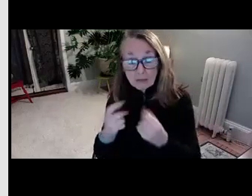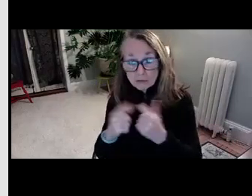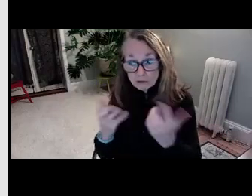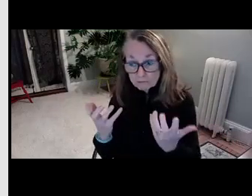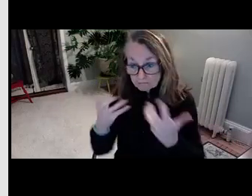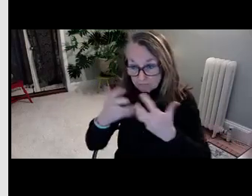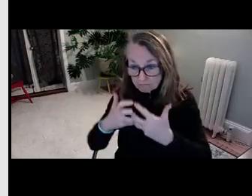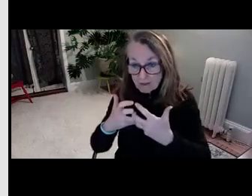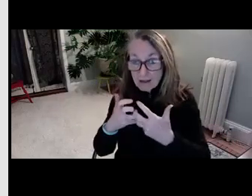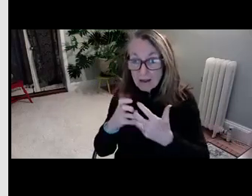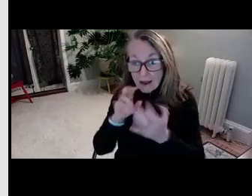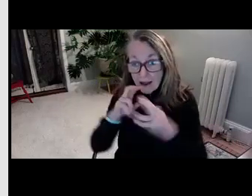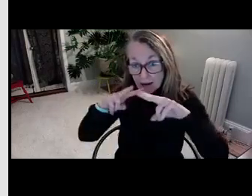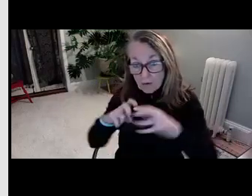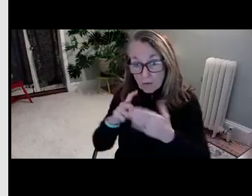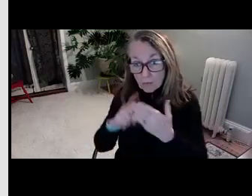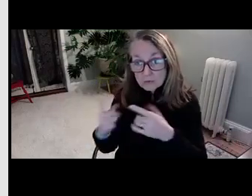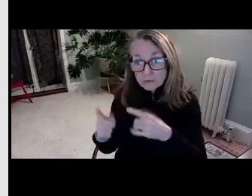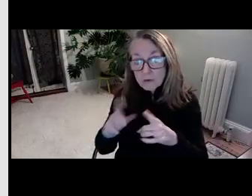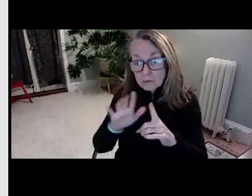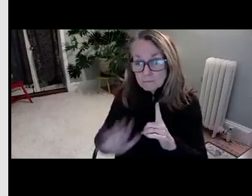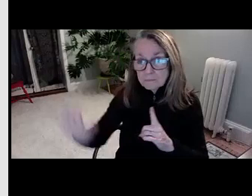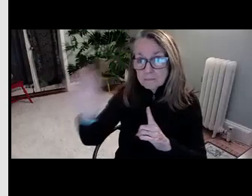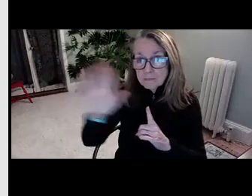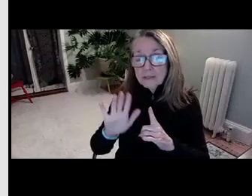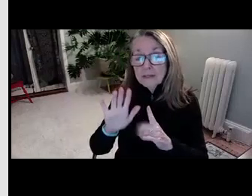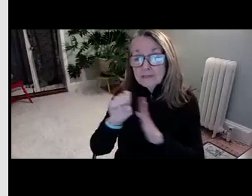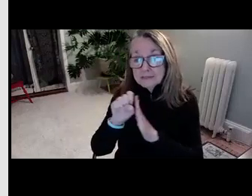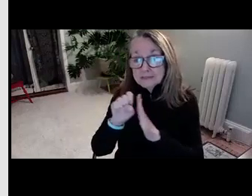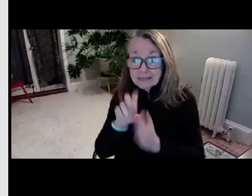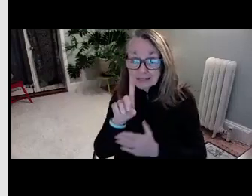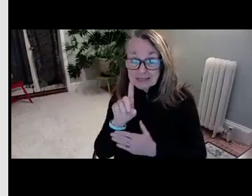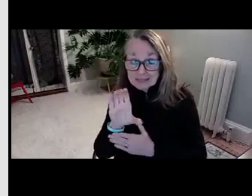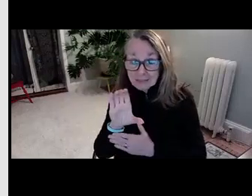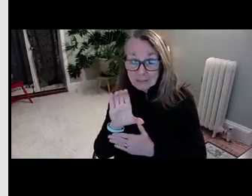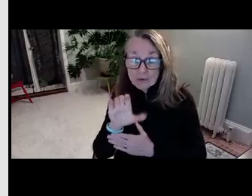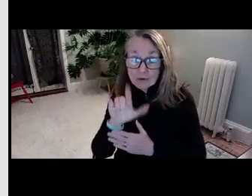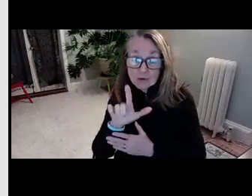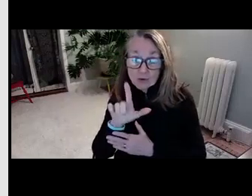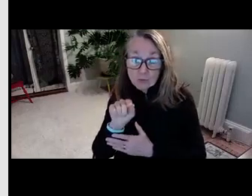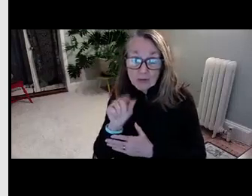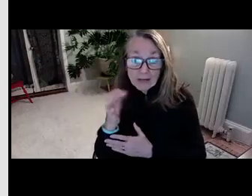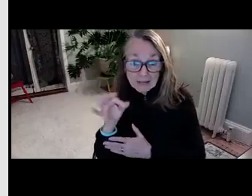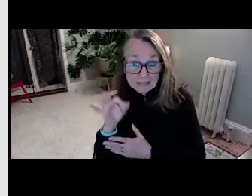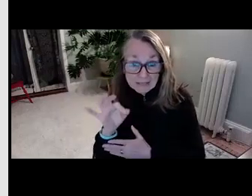going on across the state since December 2019 with an uptick in overdose deaths.